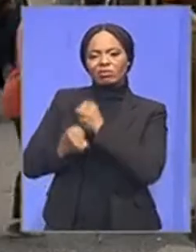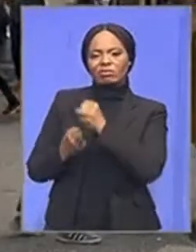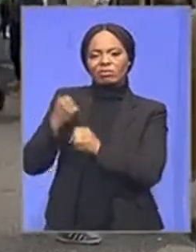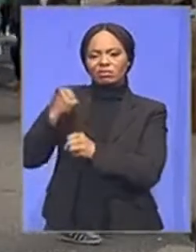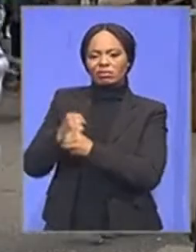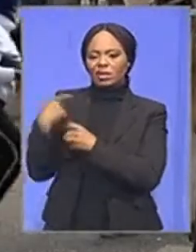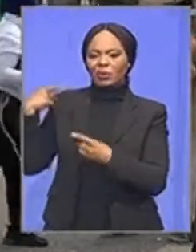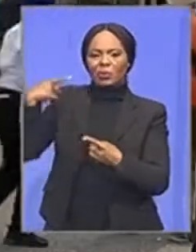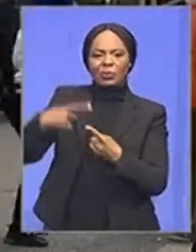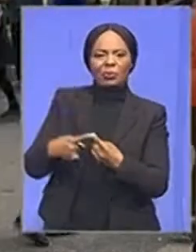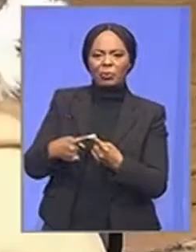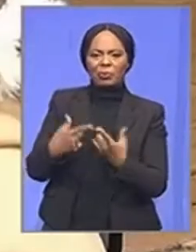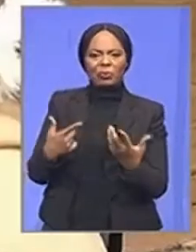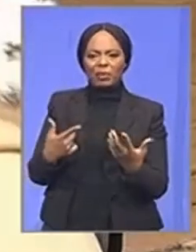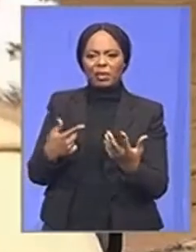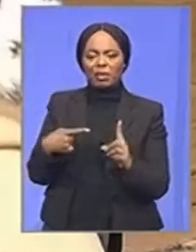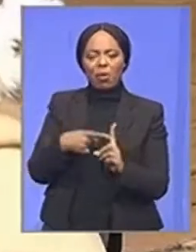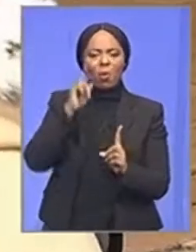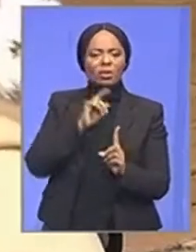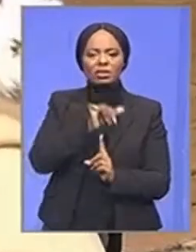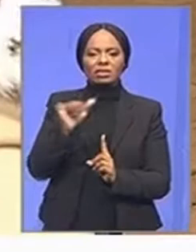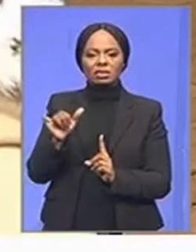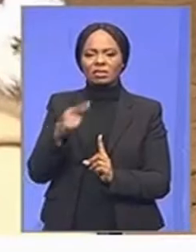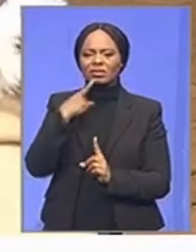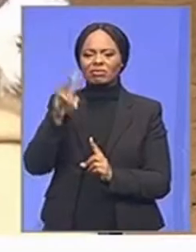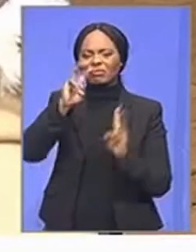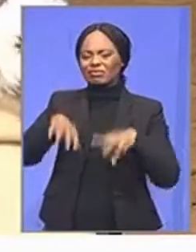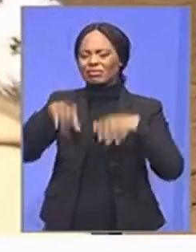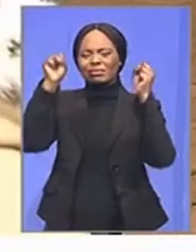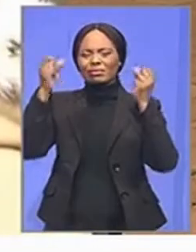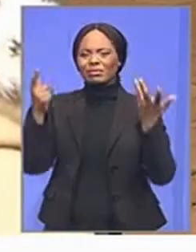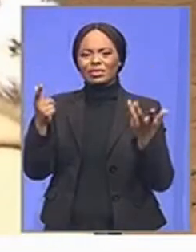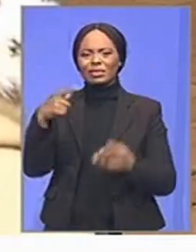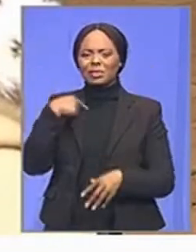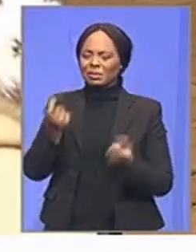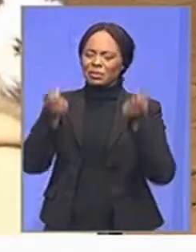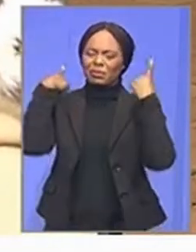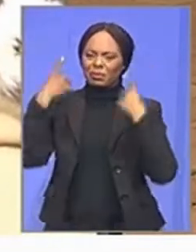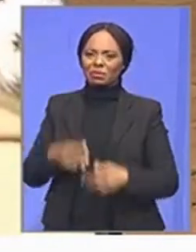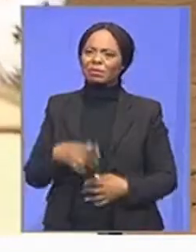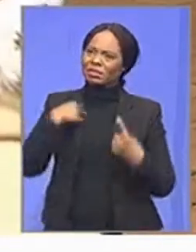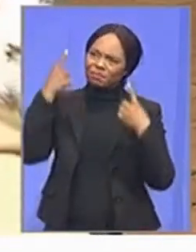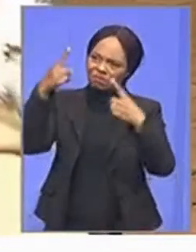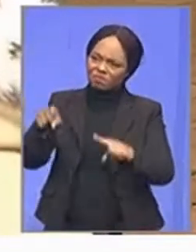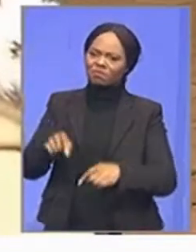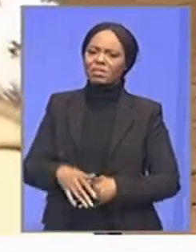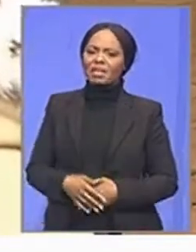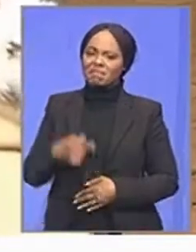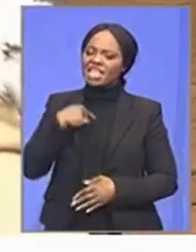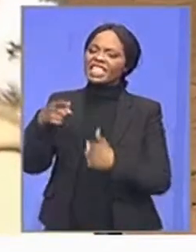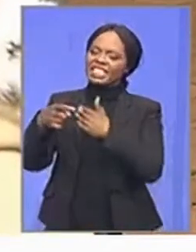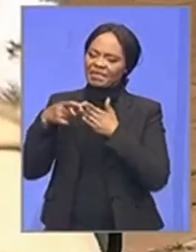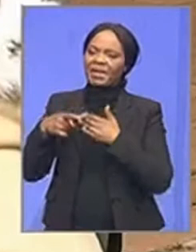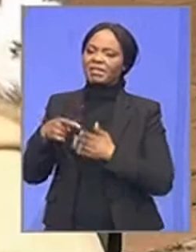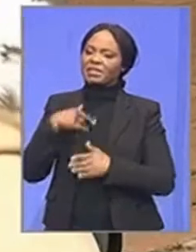gona tlhaloganyo ja ke tlile yona ntlile mo Eskom ke tlo demanda a ke tlo mo kopa ke tlo mo